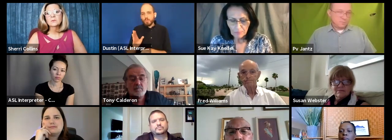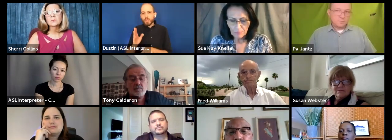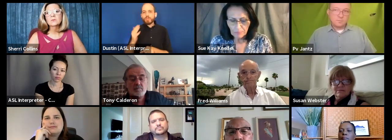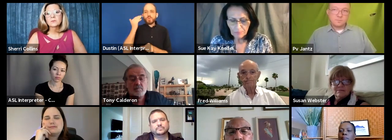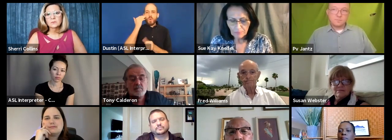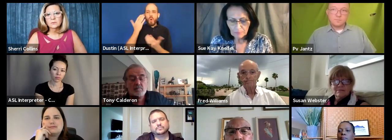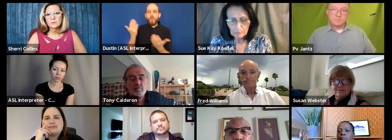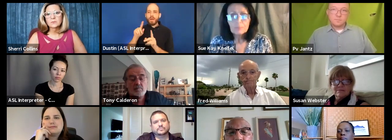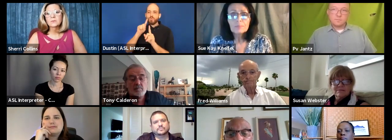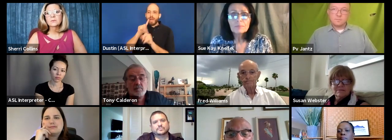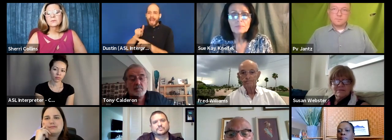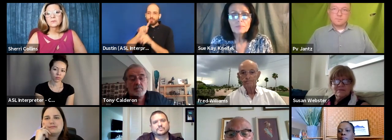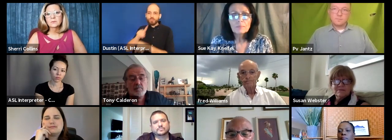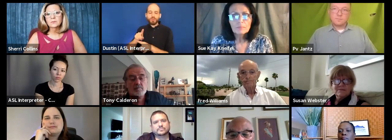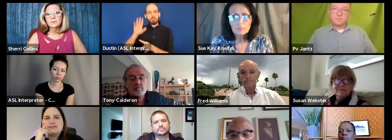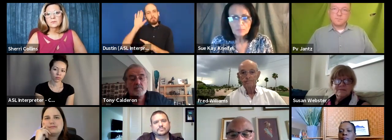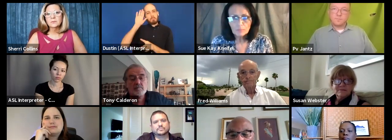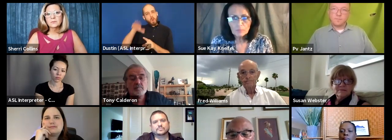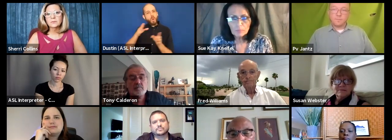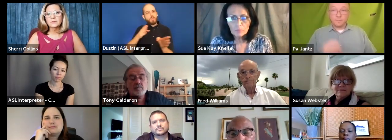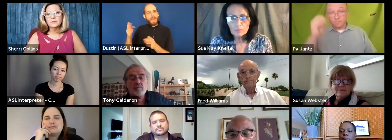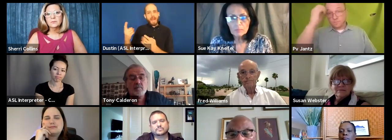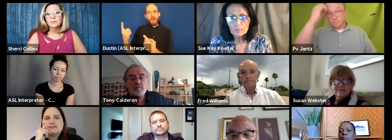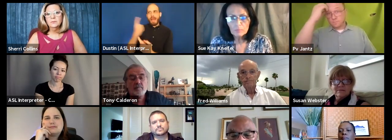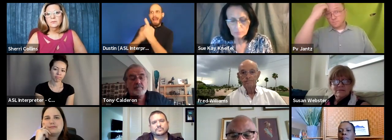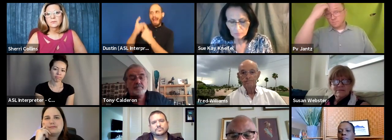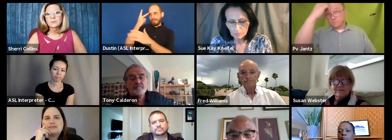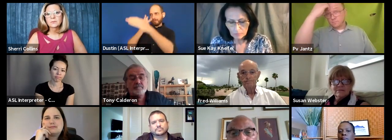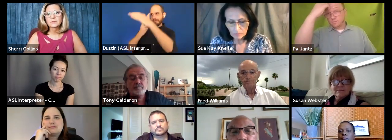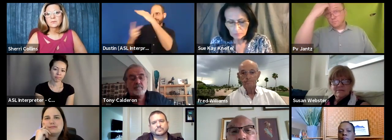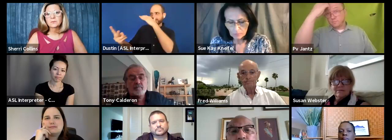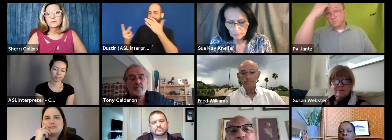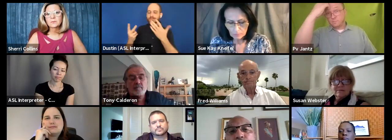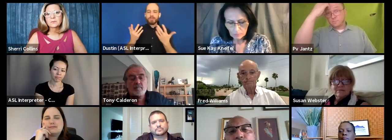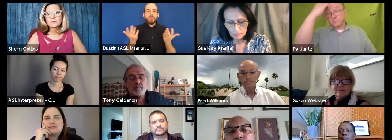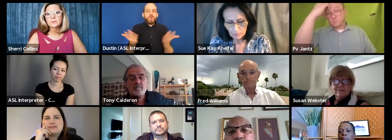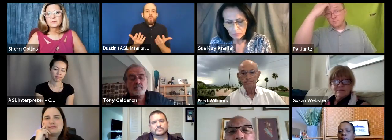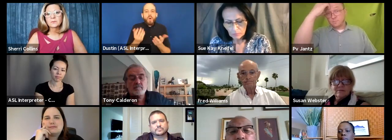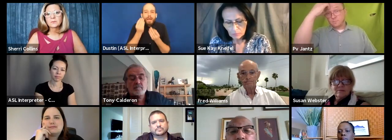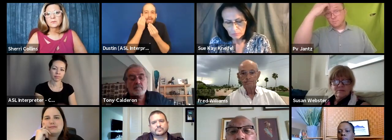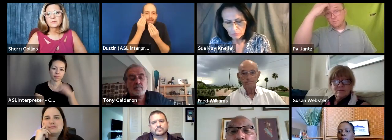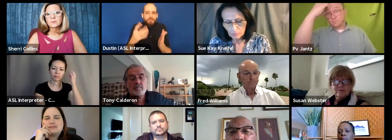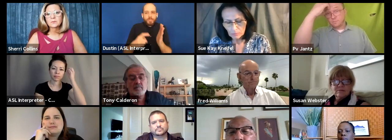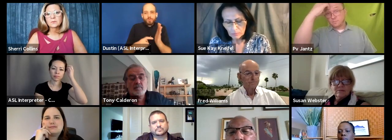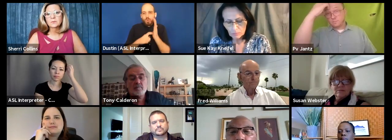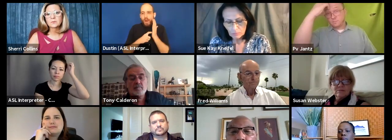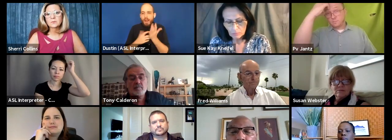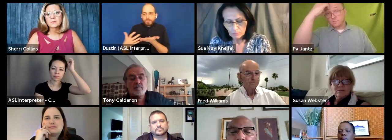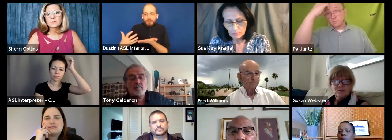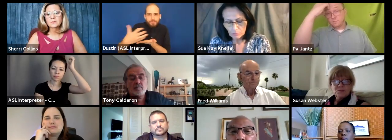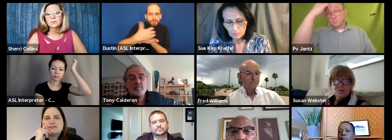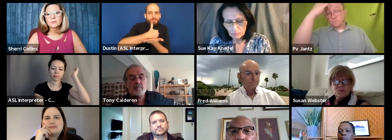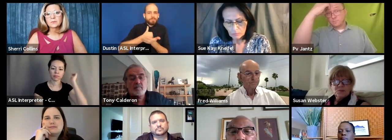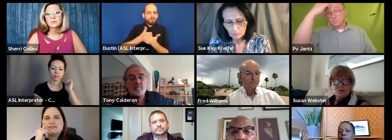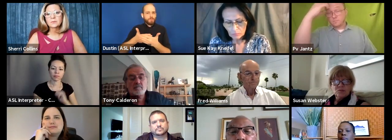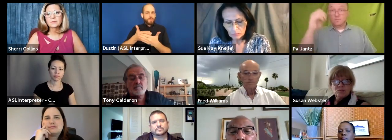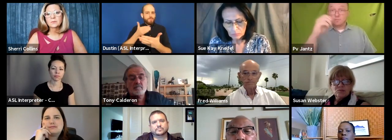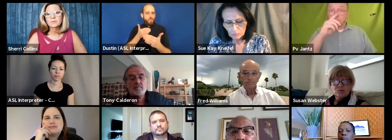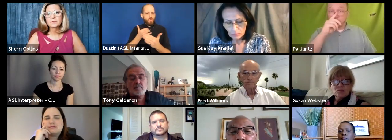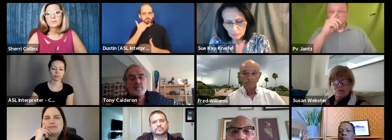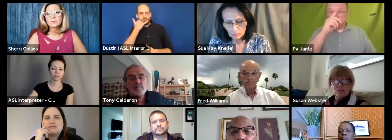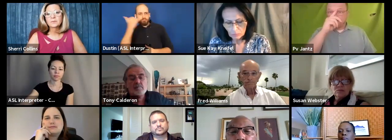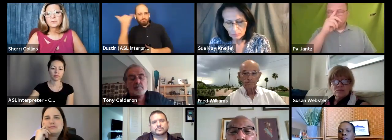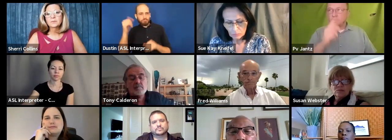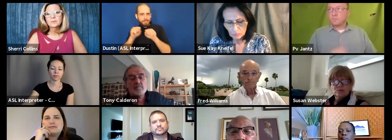they know what questions are what information they need to have in preparation for moving through that system.